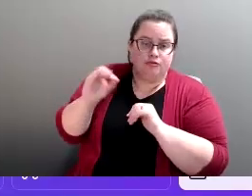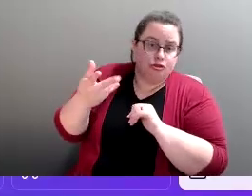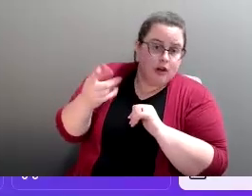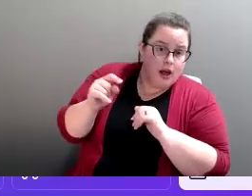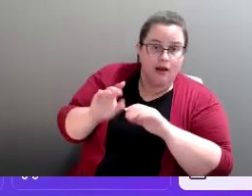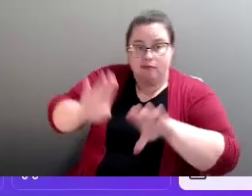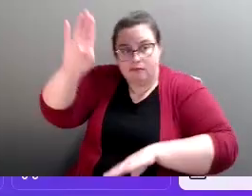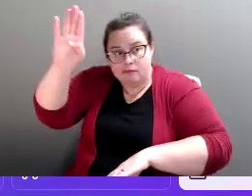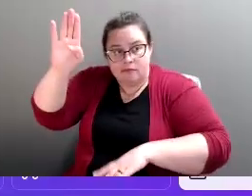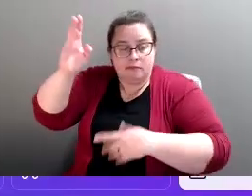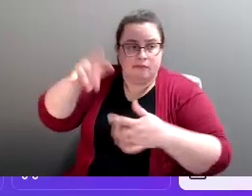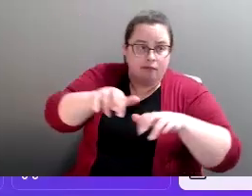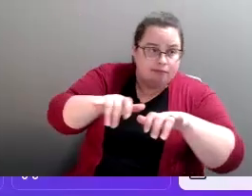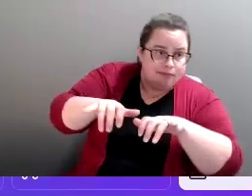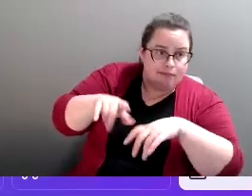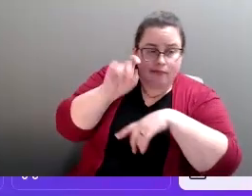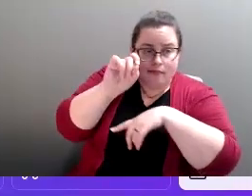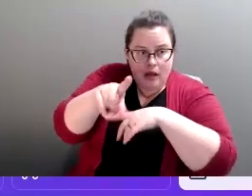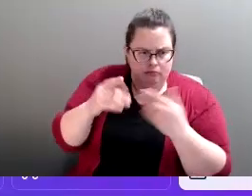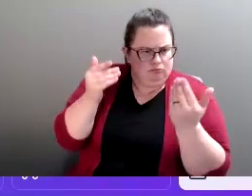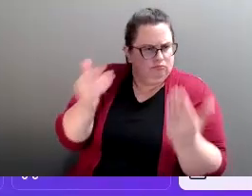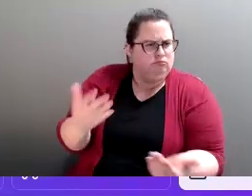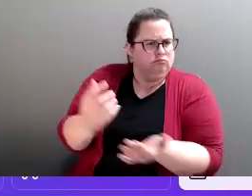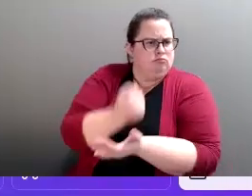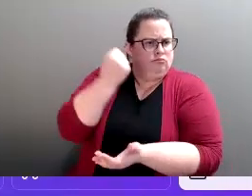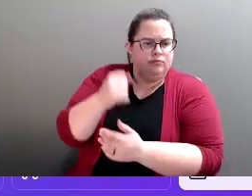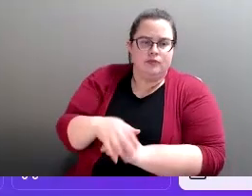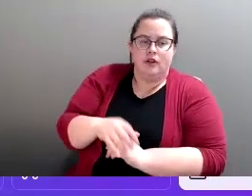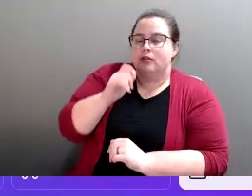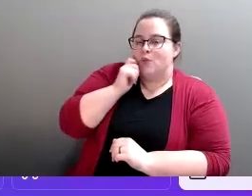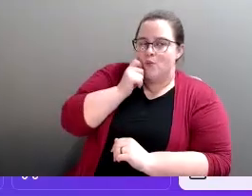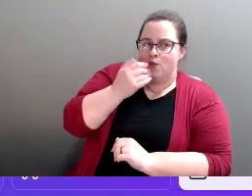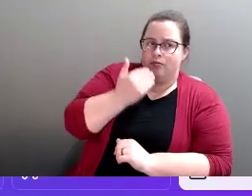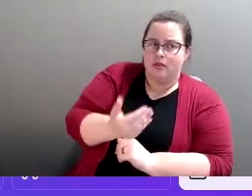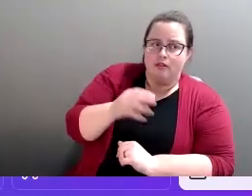loud or whatever. So yeah, definitely. Cool. So thank you, Rick. And